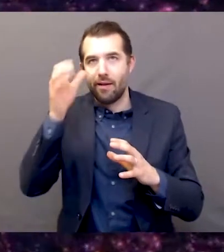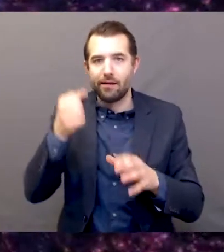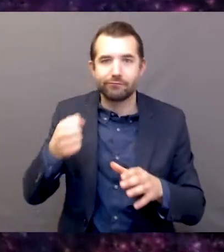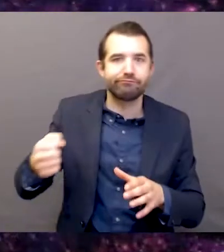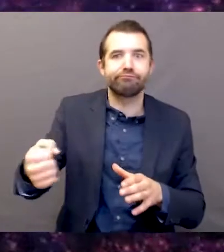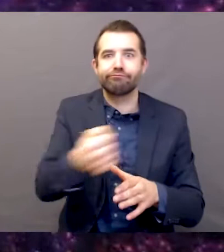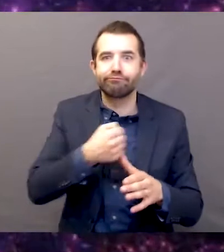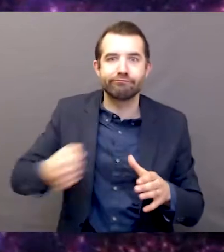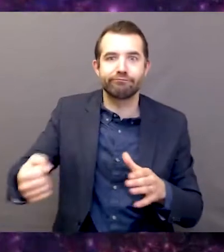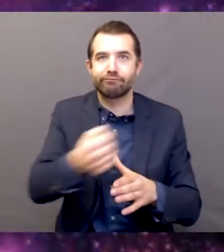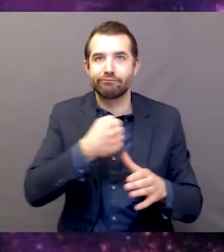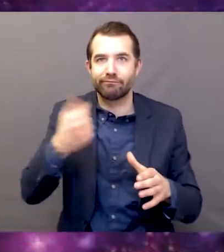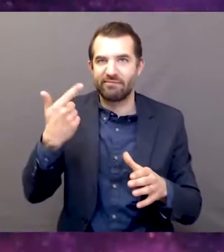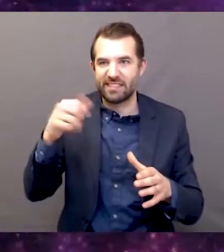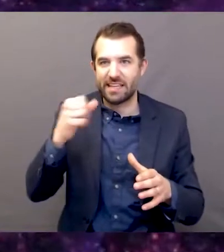the gas.